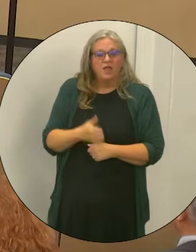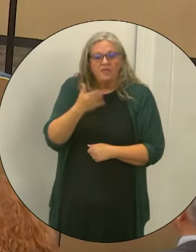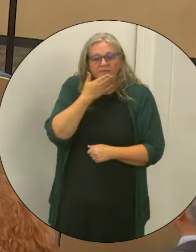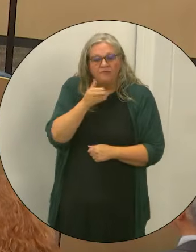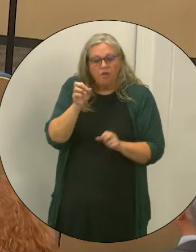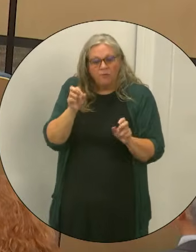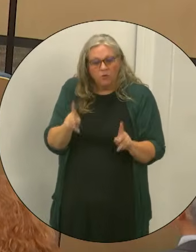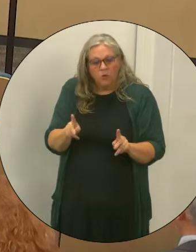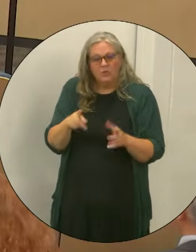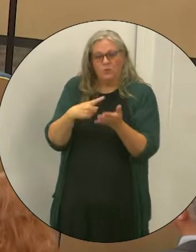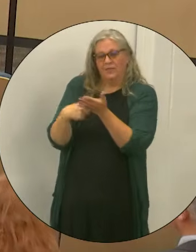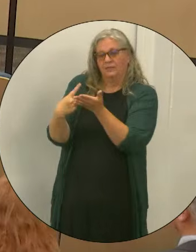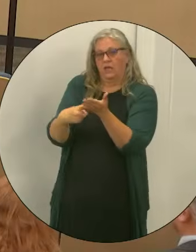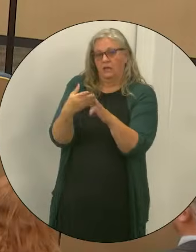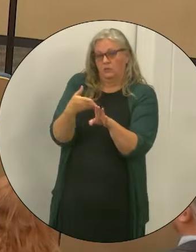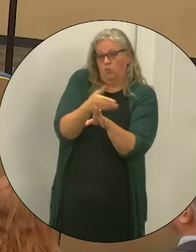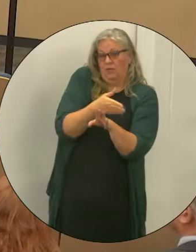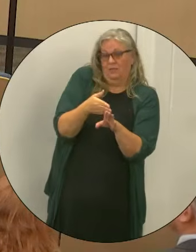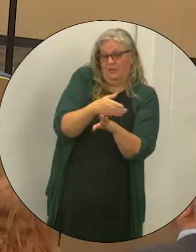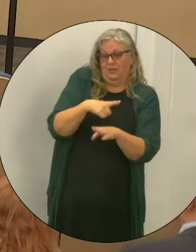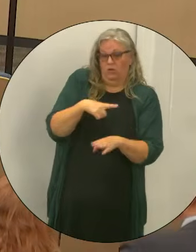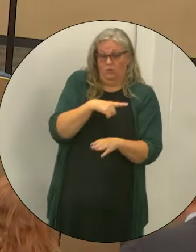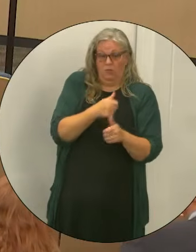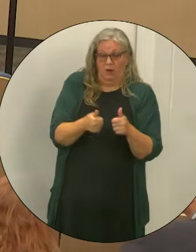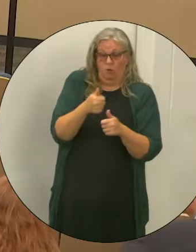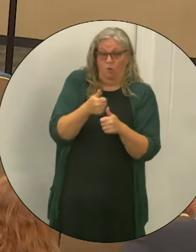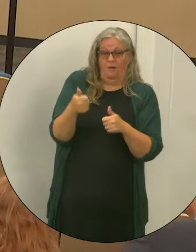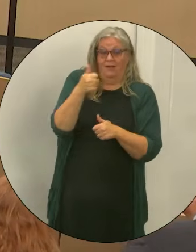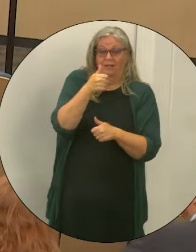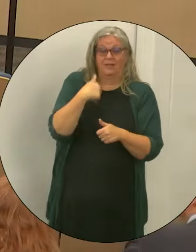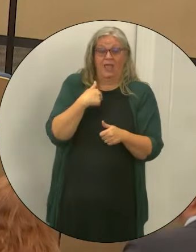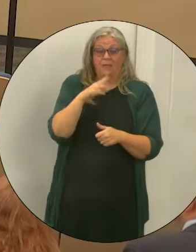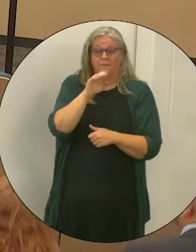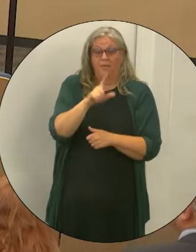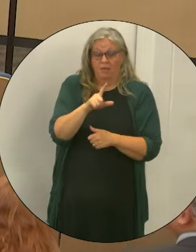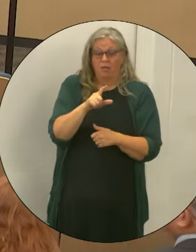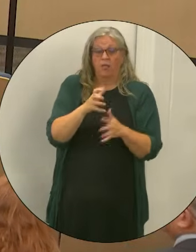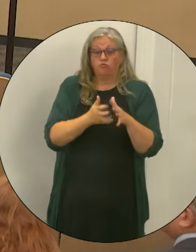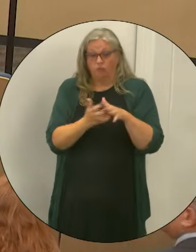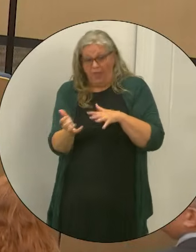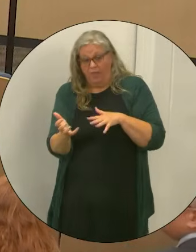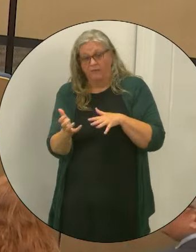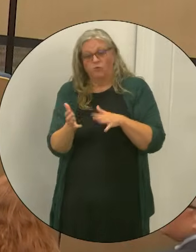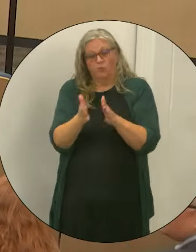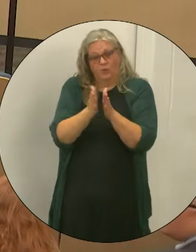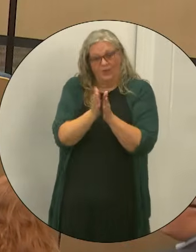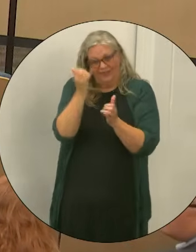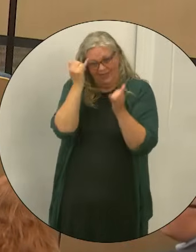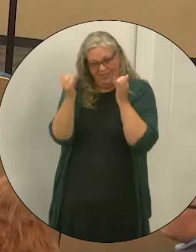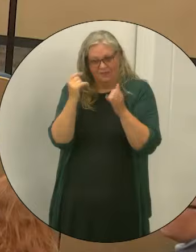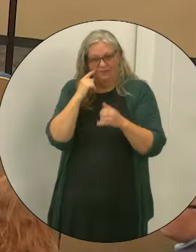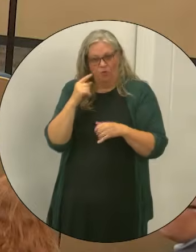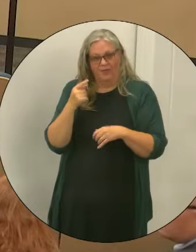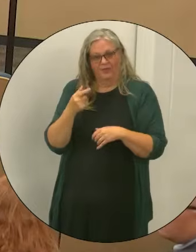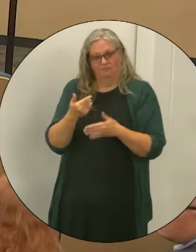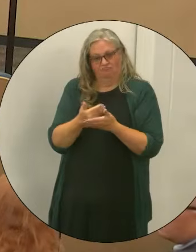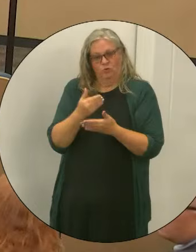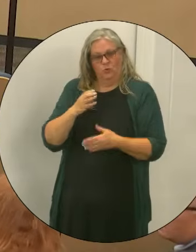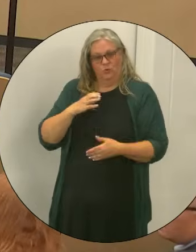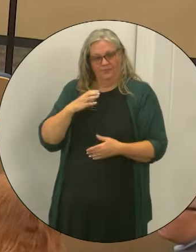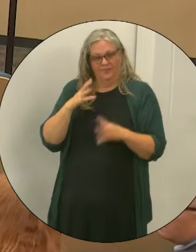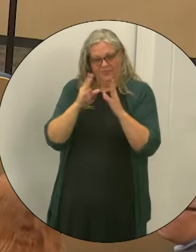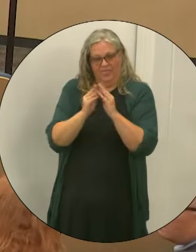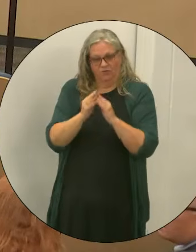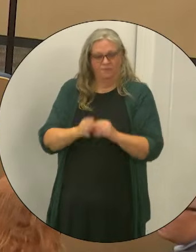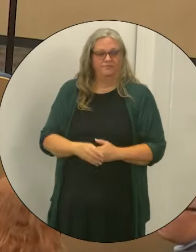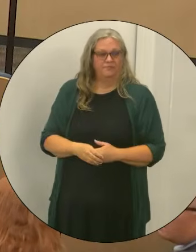to discuss preliminary legislative priorities and bill draft request ideas for the 2027 legislative session. Over the course of